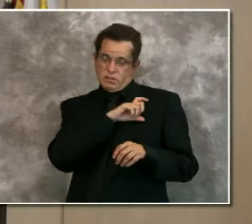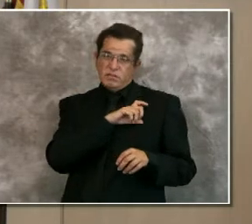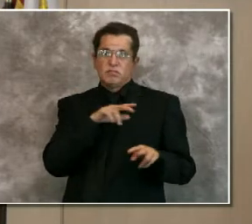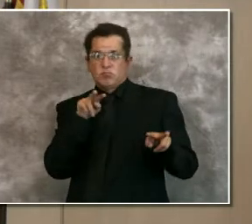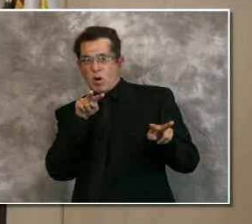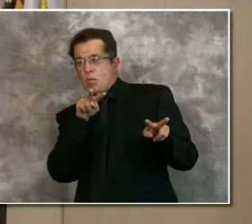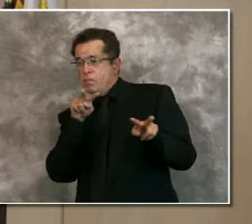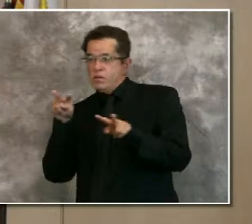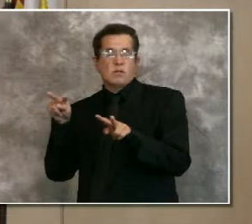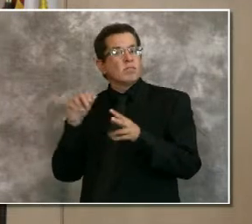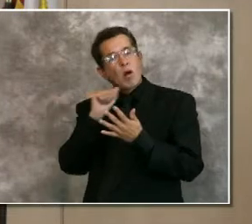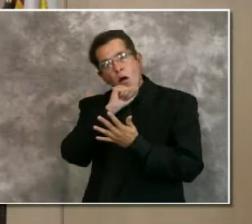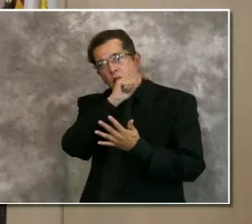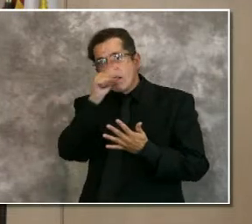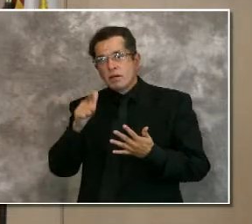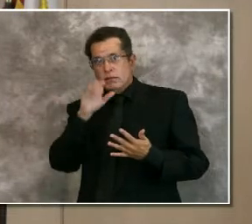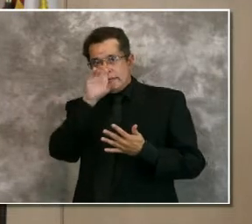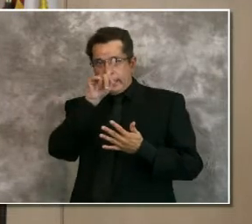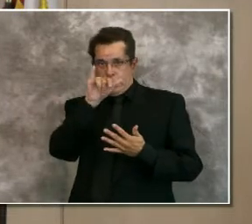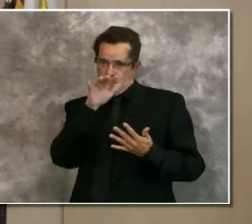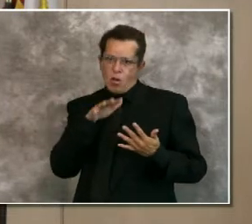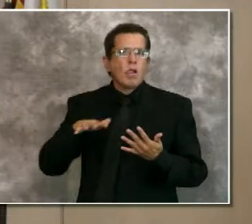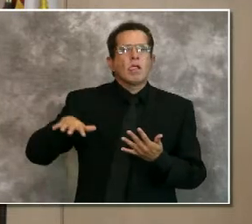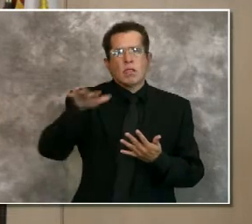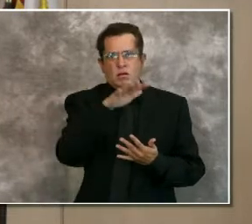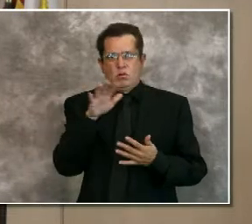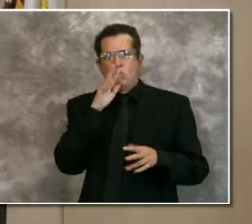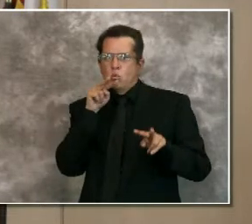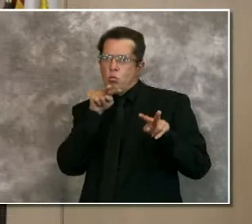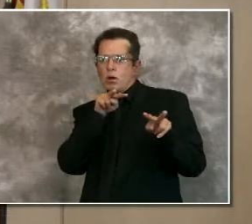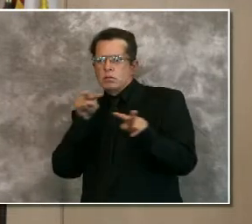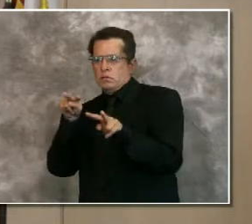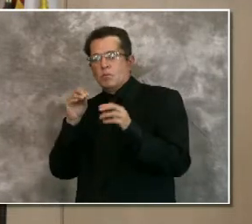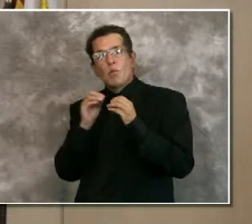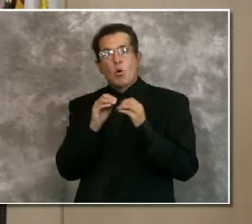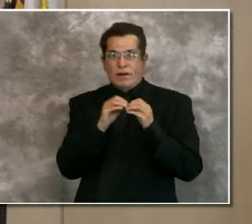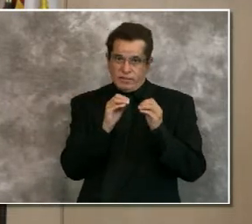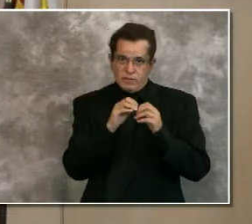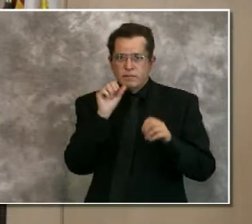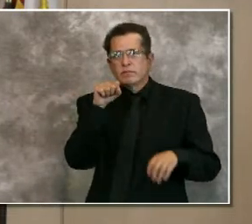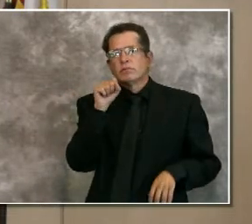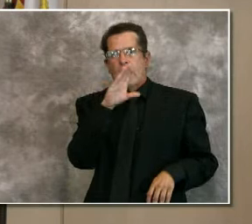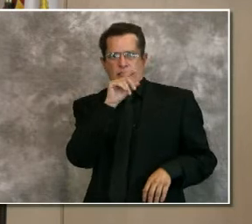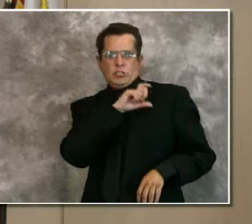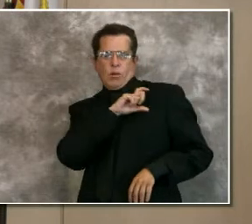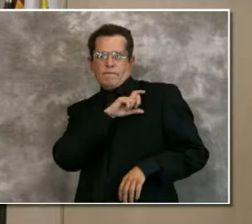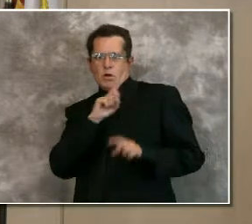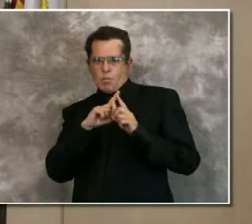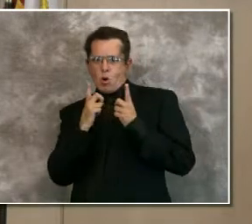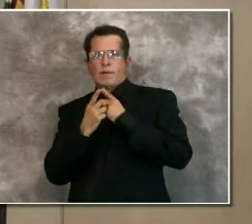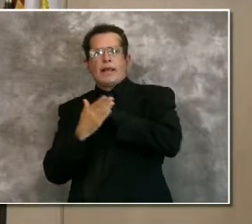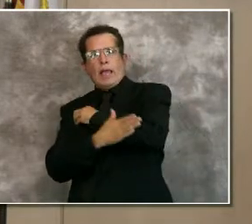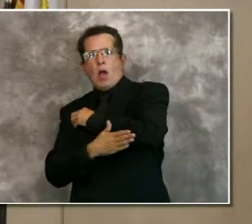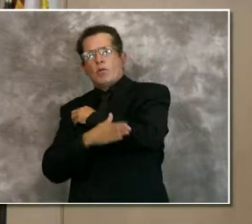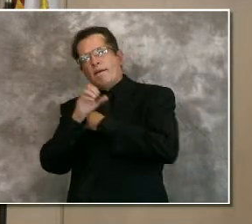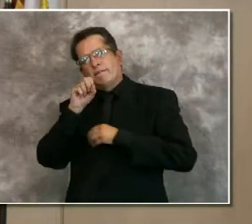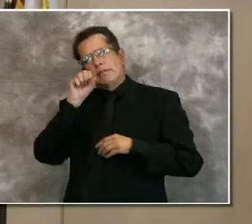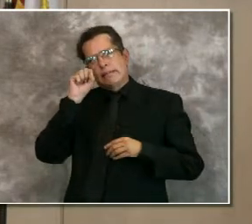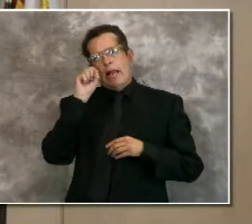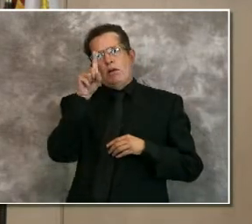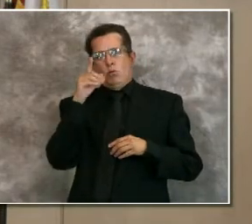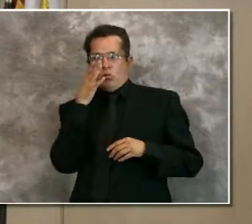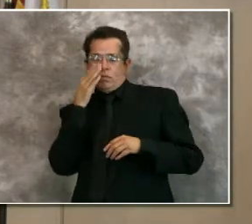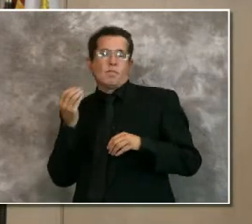law enforcement across all of the city jurisdictions, as well as our sheriff's department with the County of San Diego to step